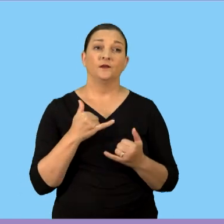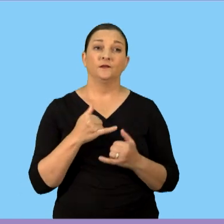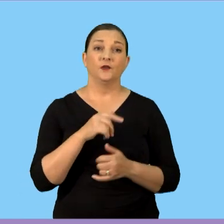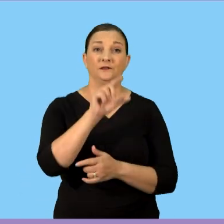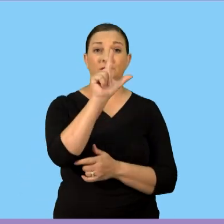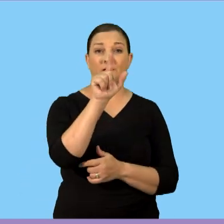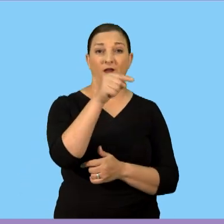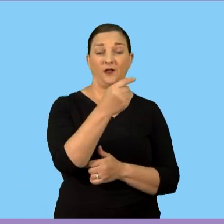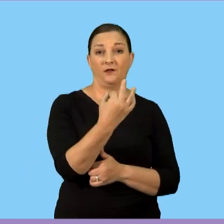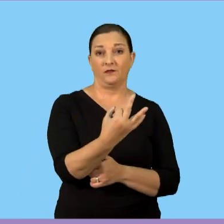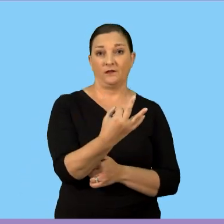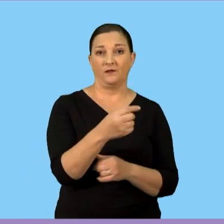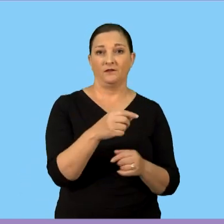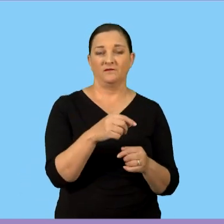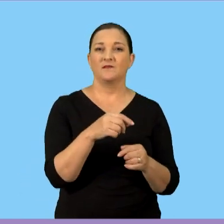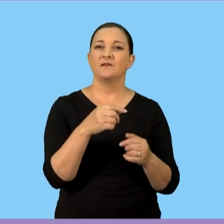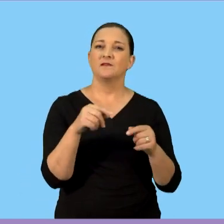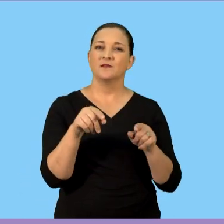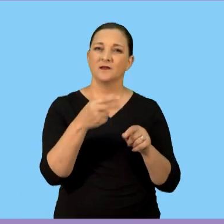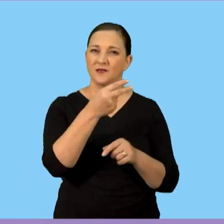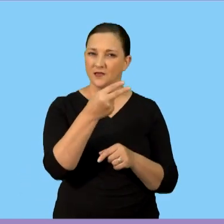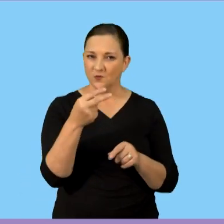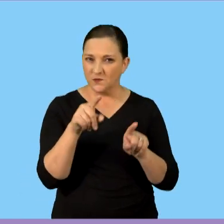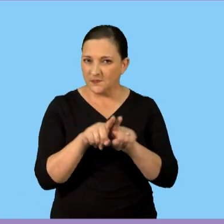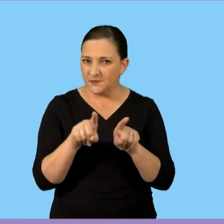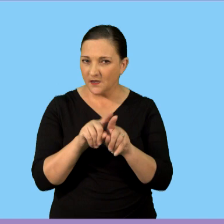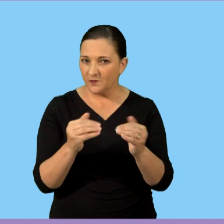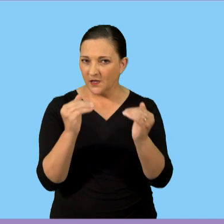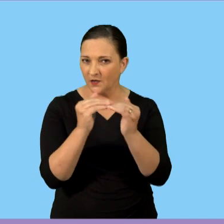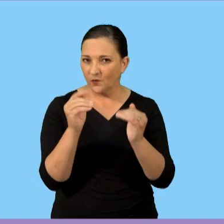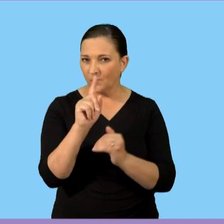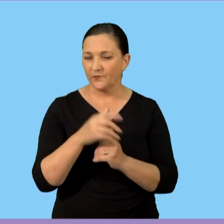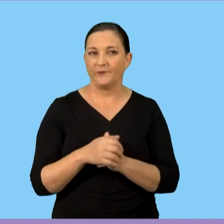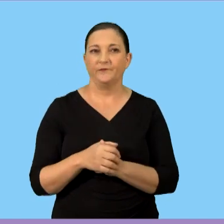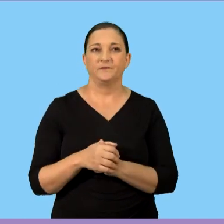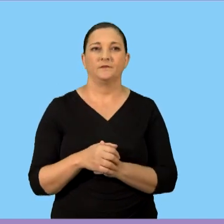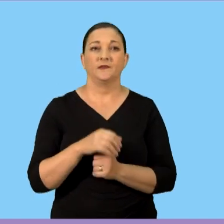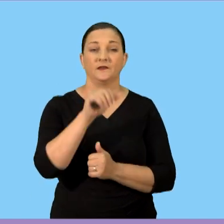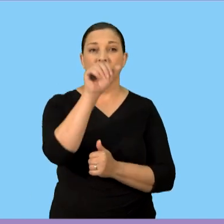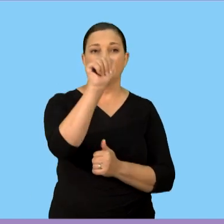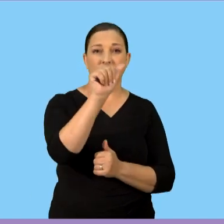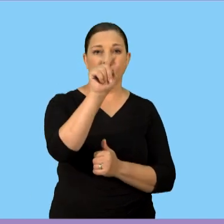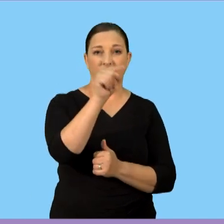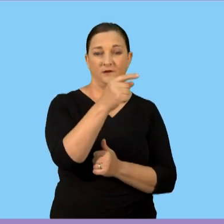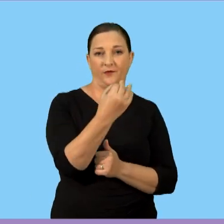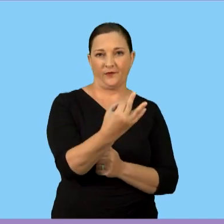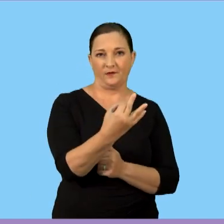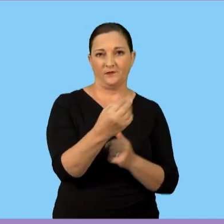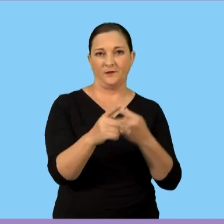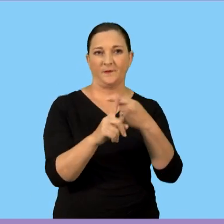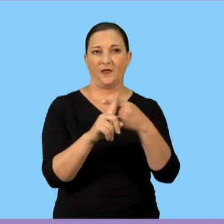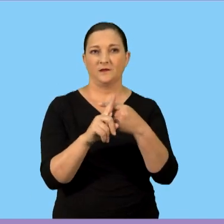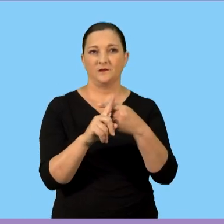fraction, 7/3 is equal to, remember how we break them up, we are going to say